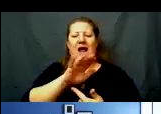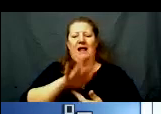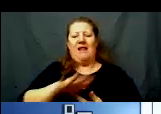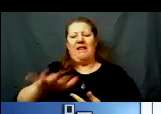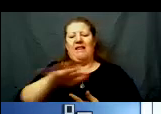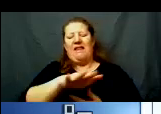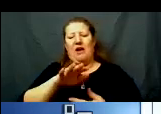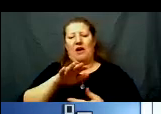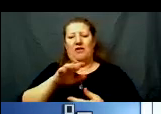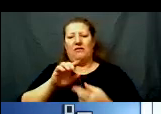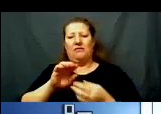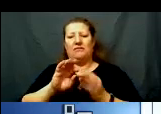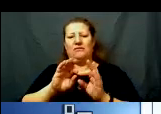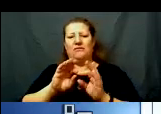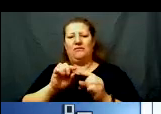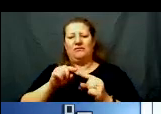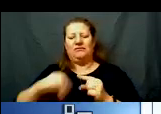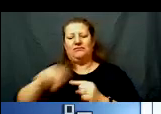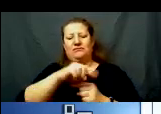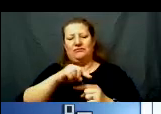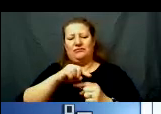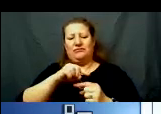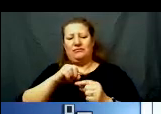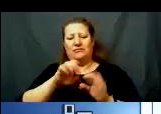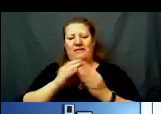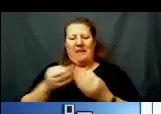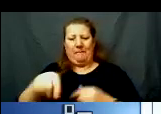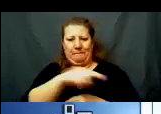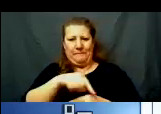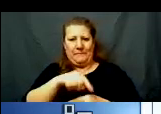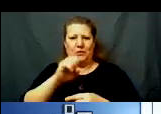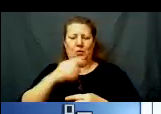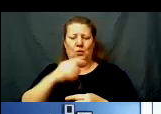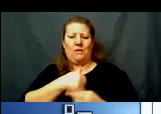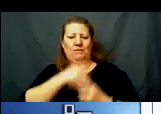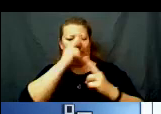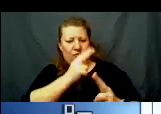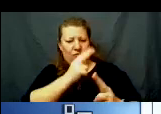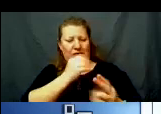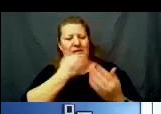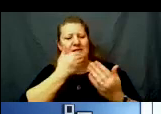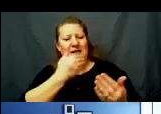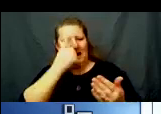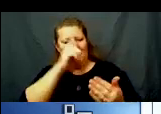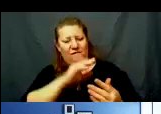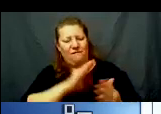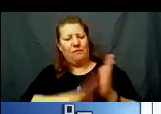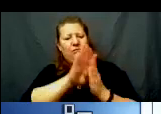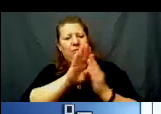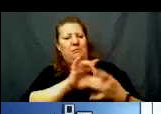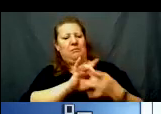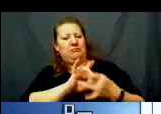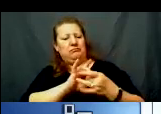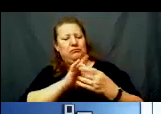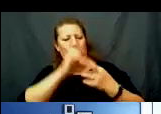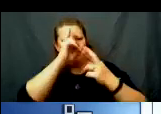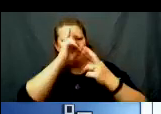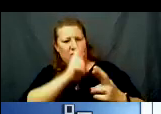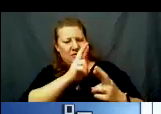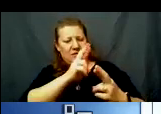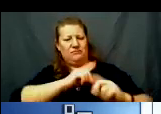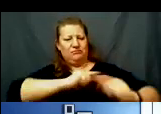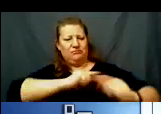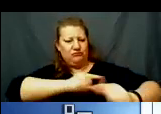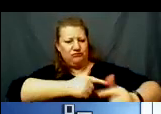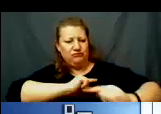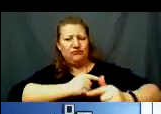So I want to honor them and thank them for the opportunity to build relationships of respect, reciprocity,